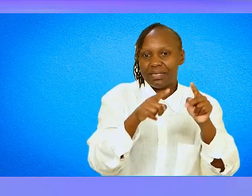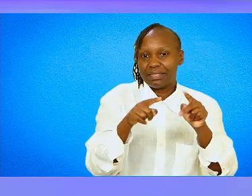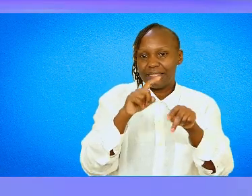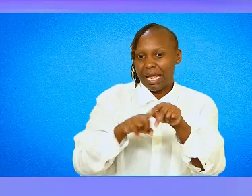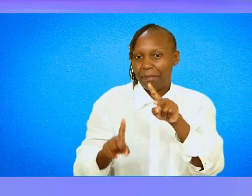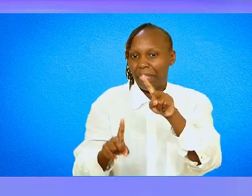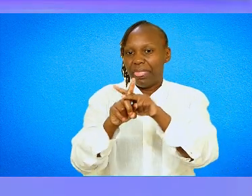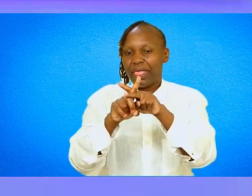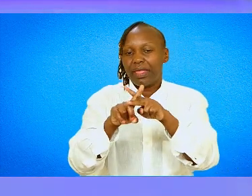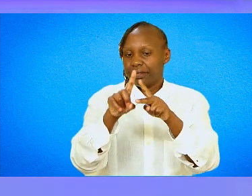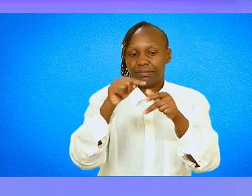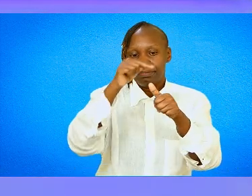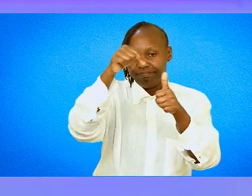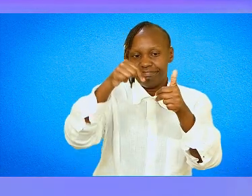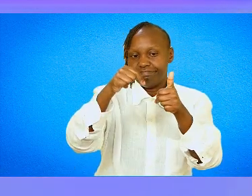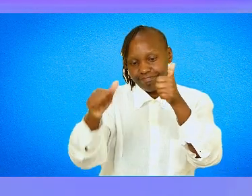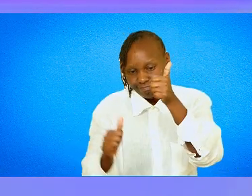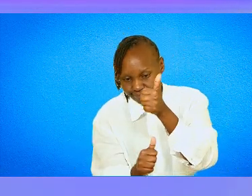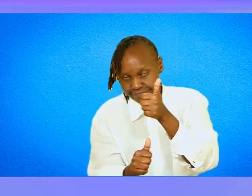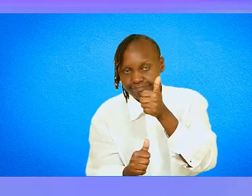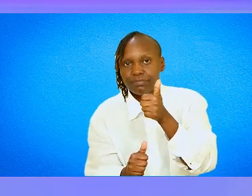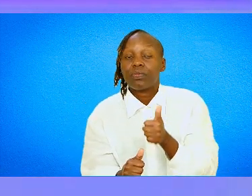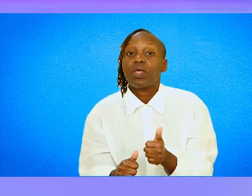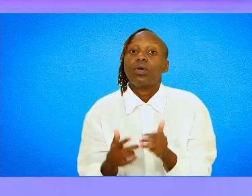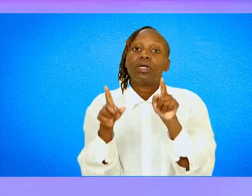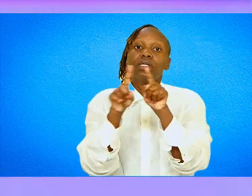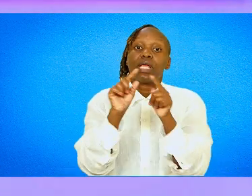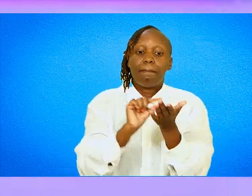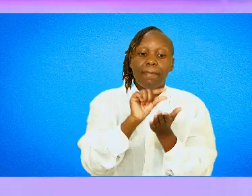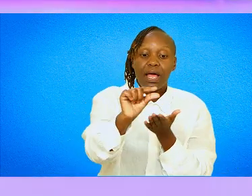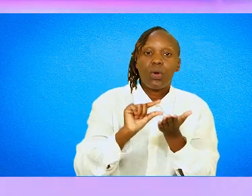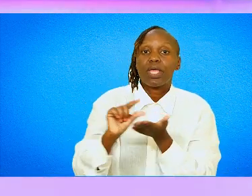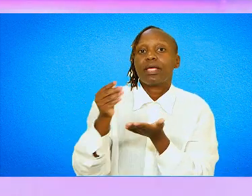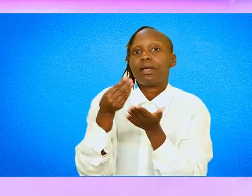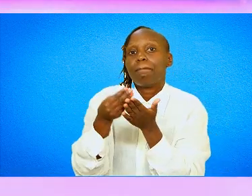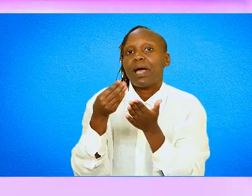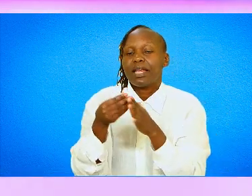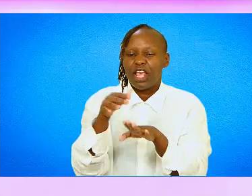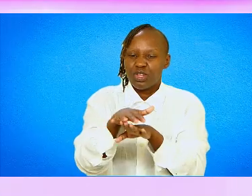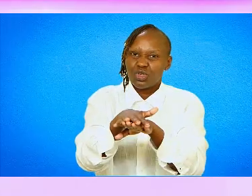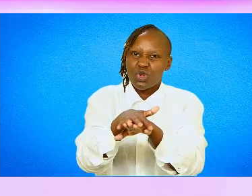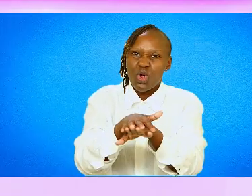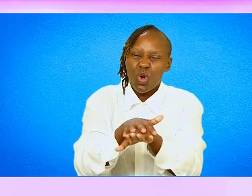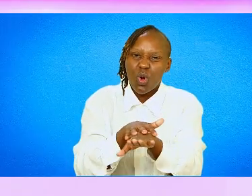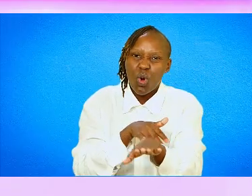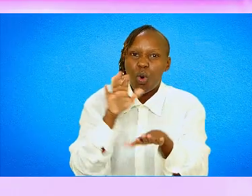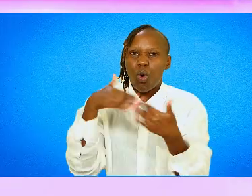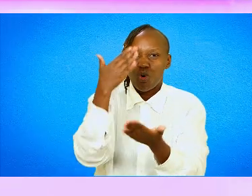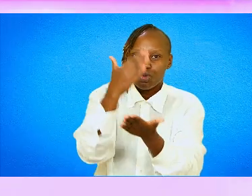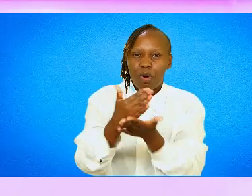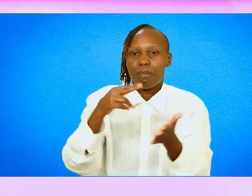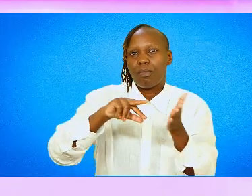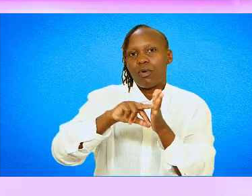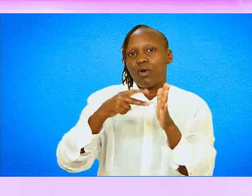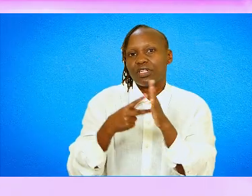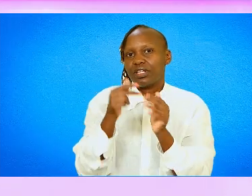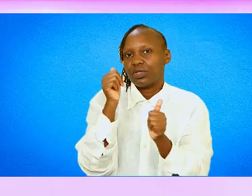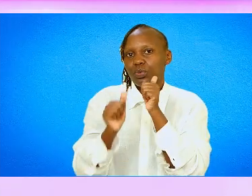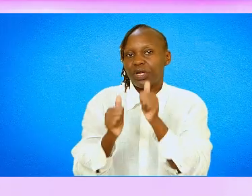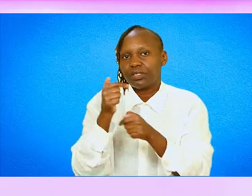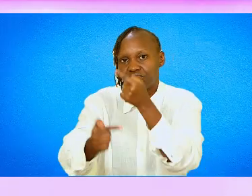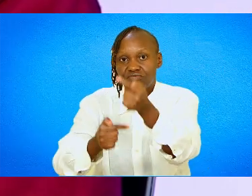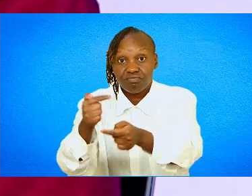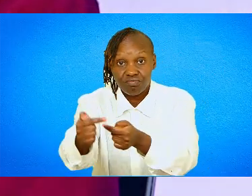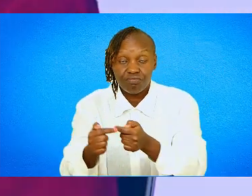Disruptions of service delivery, for instance, reallocating money can slow down or stop projects that are already